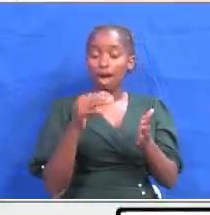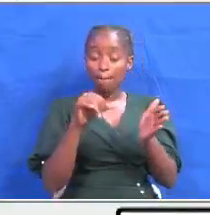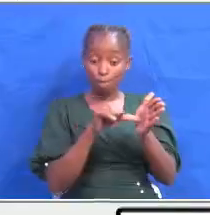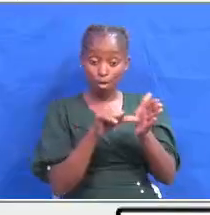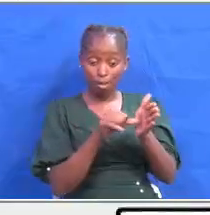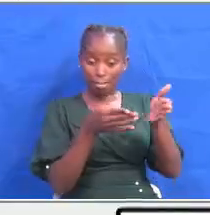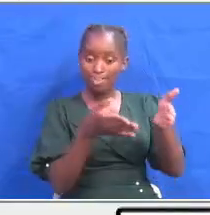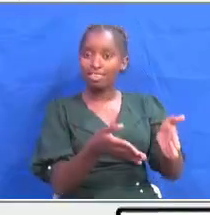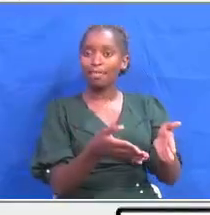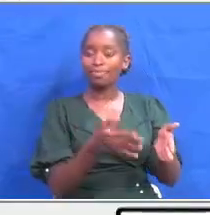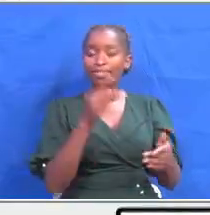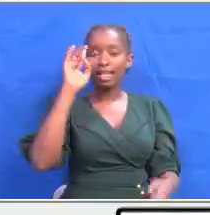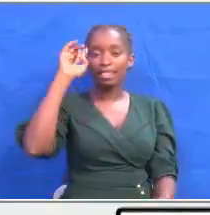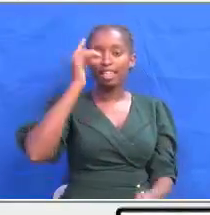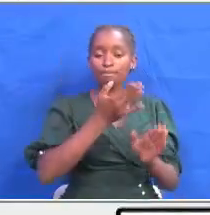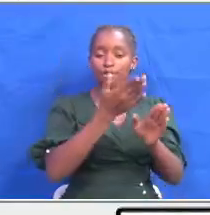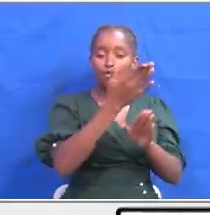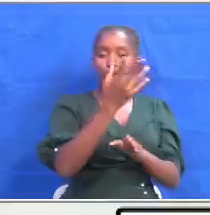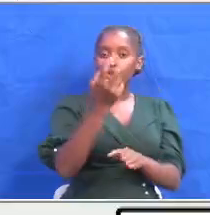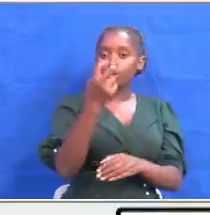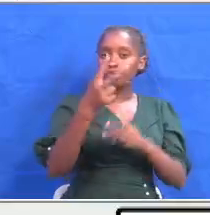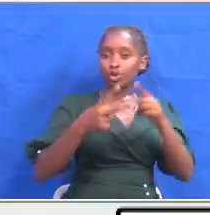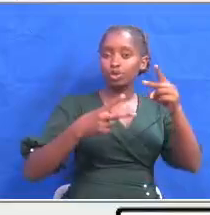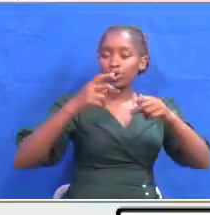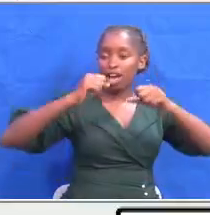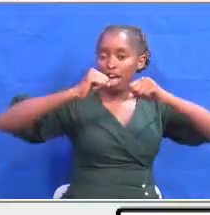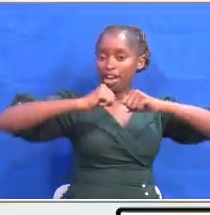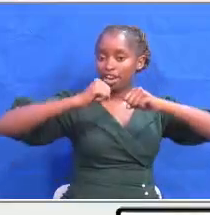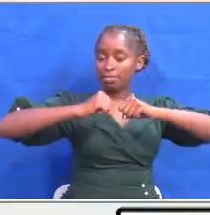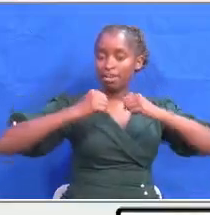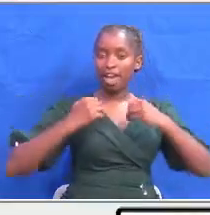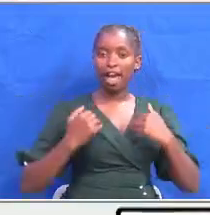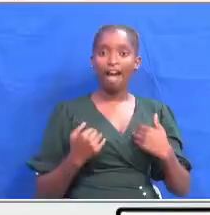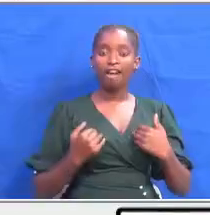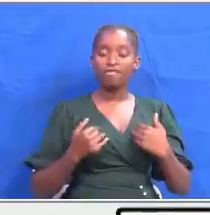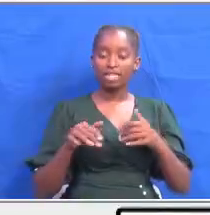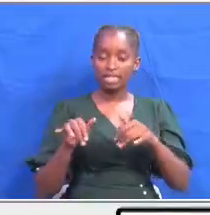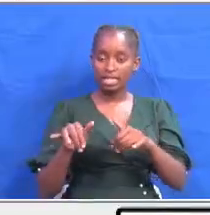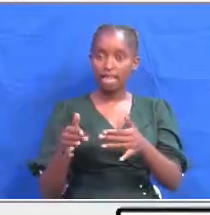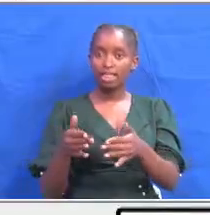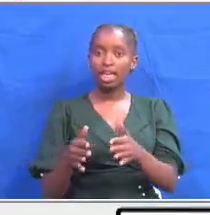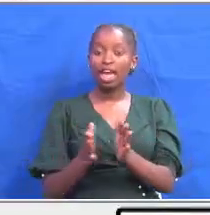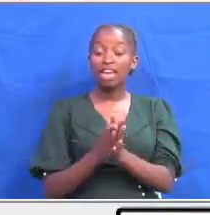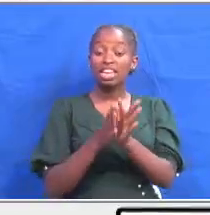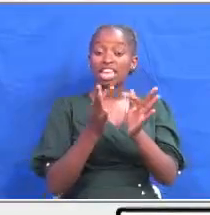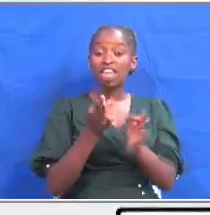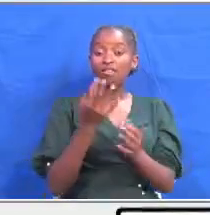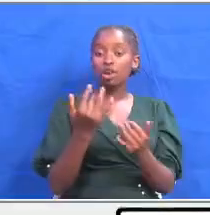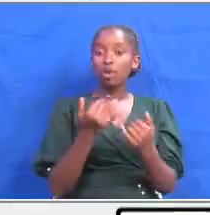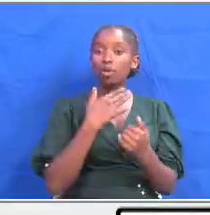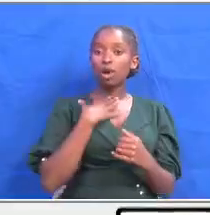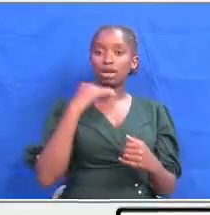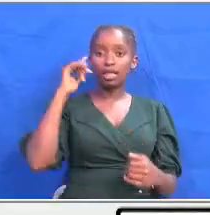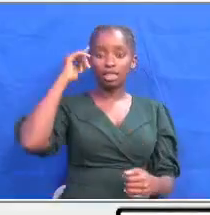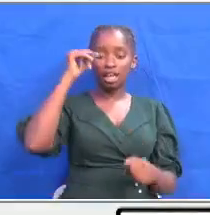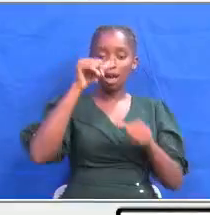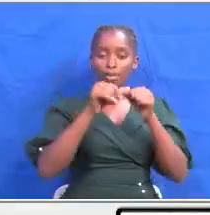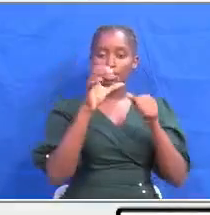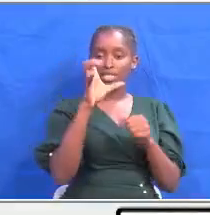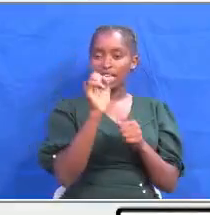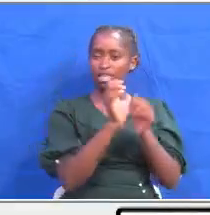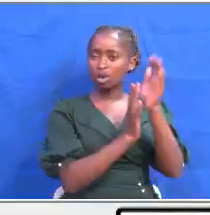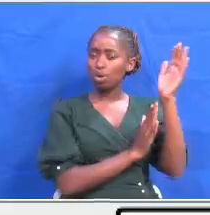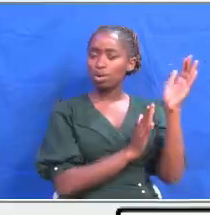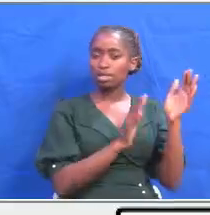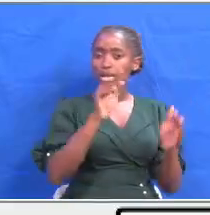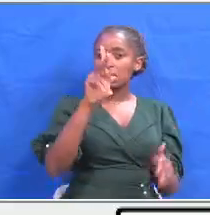think the pre-2022 deal was a deal. Okay. And if now they want to think about Kithure Kindiki, actually to be a